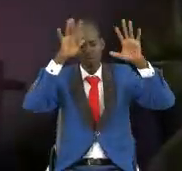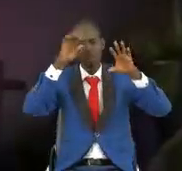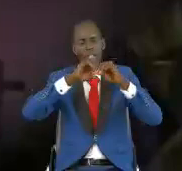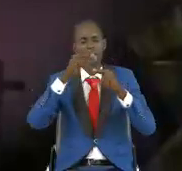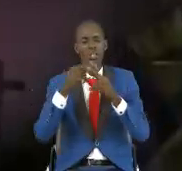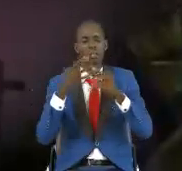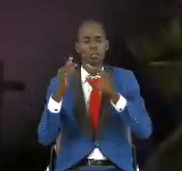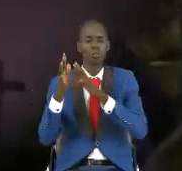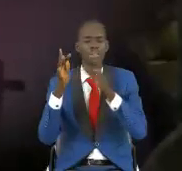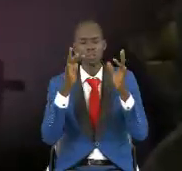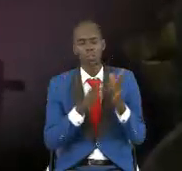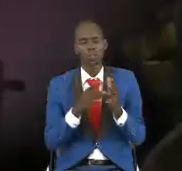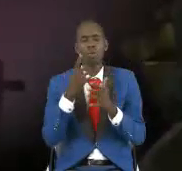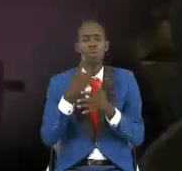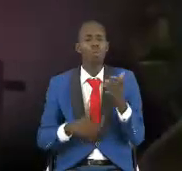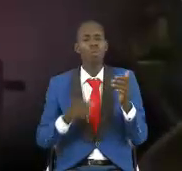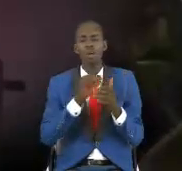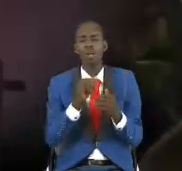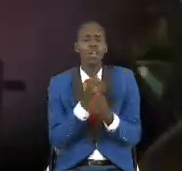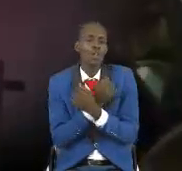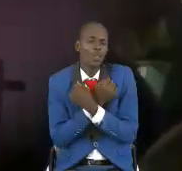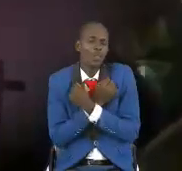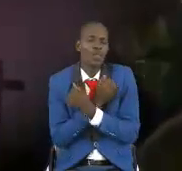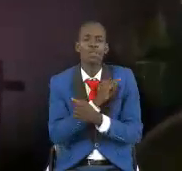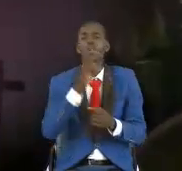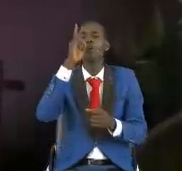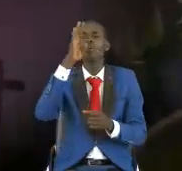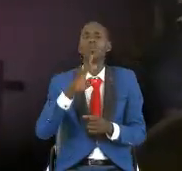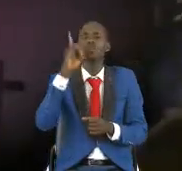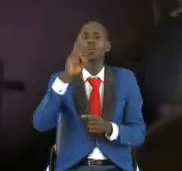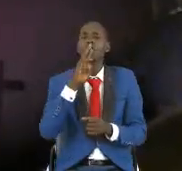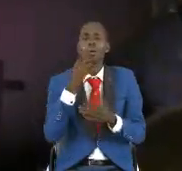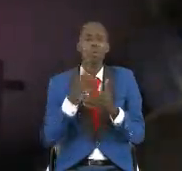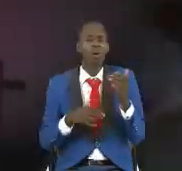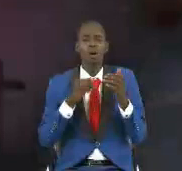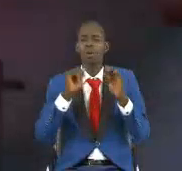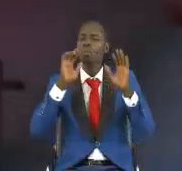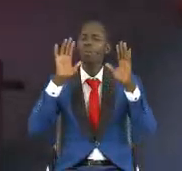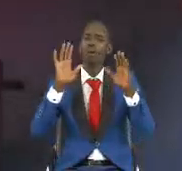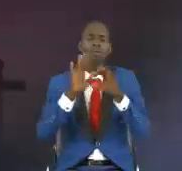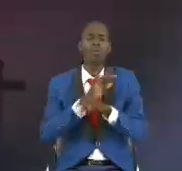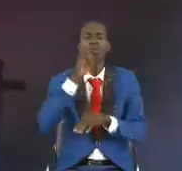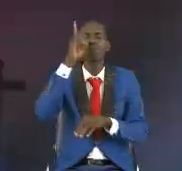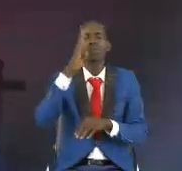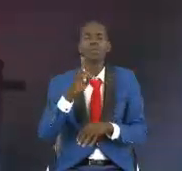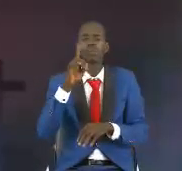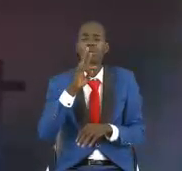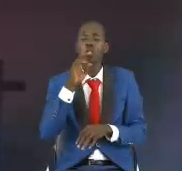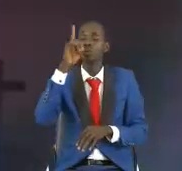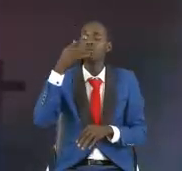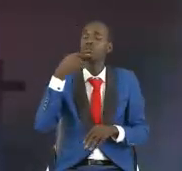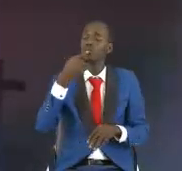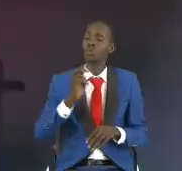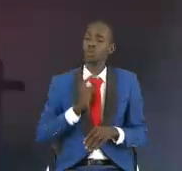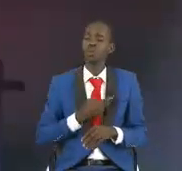Jesus, what a loving God you are. What a wonderful God you are. You said, we should look unto you, all